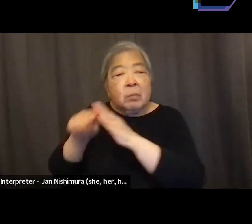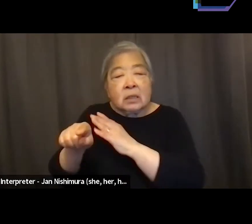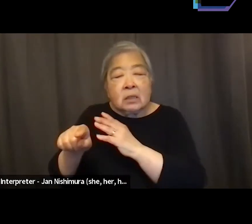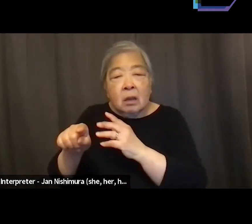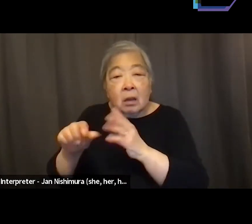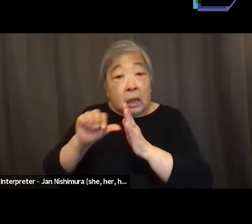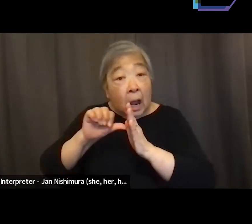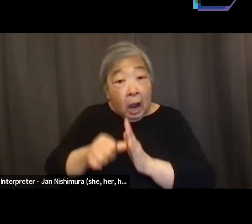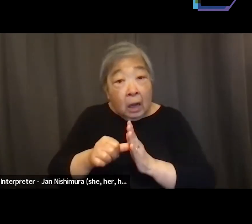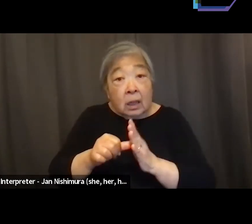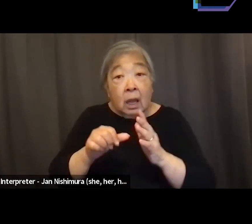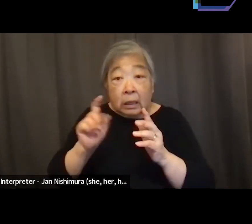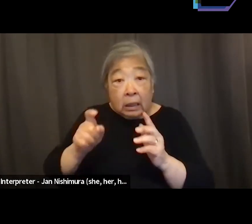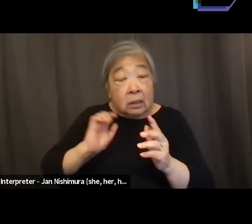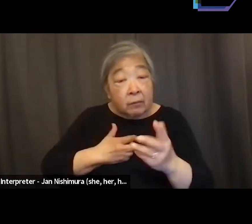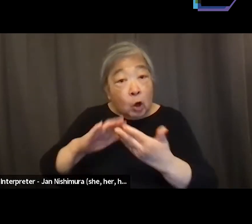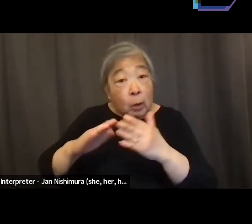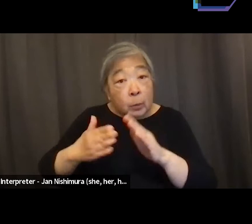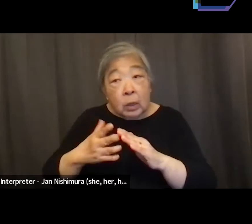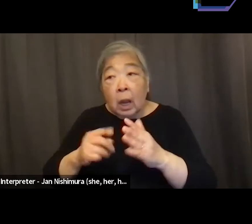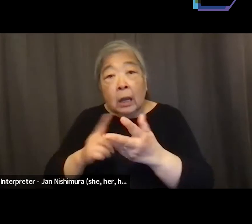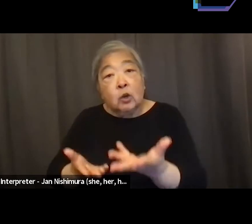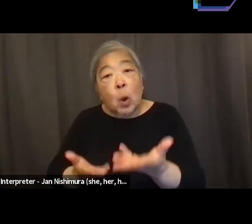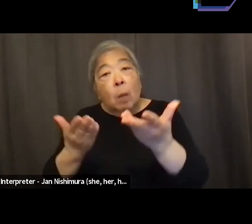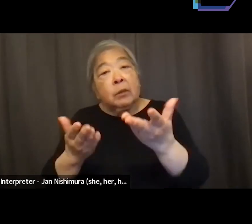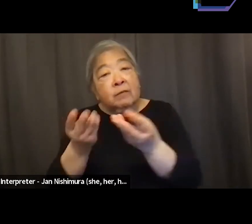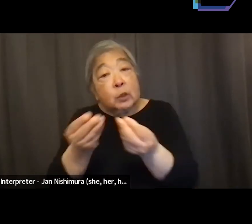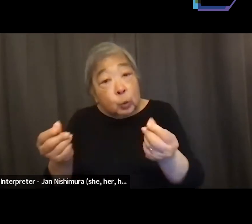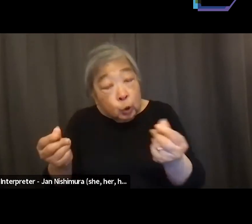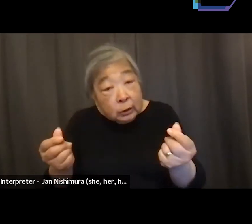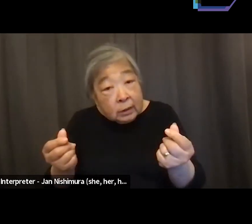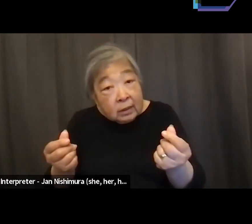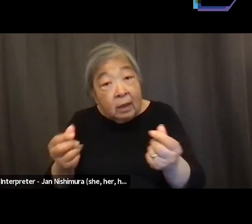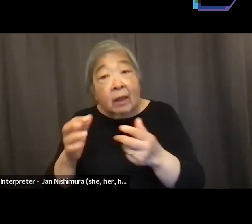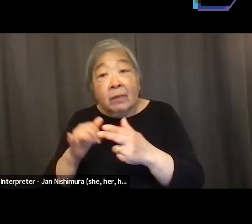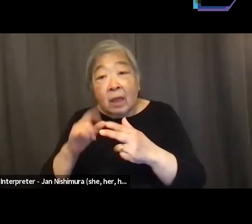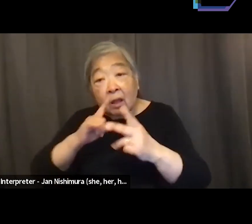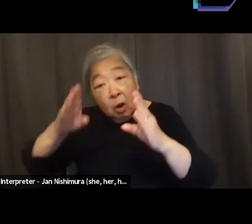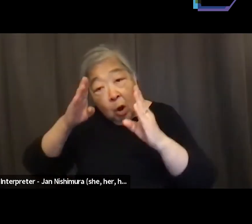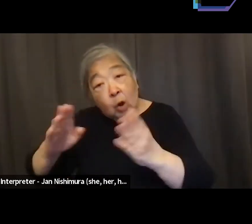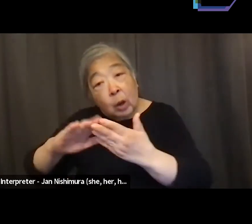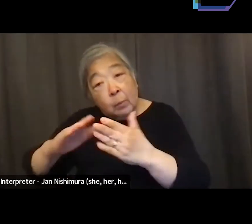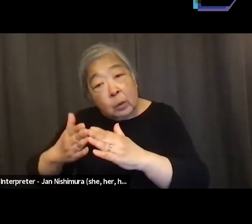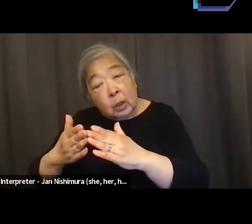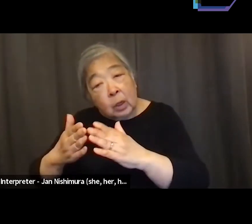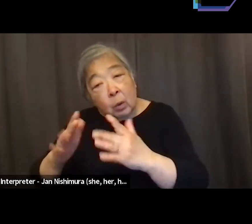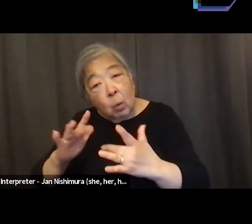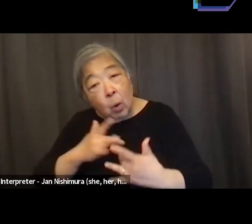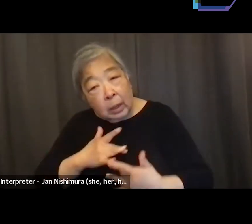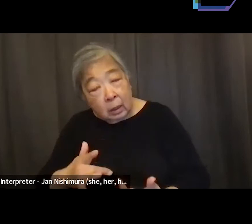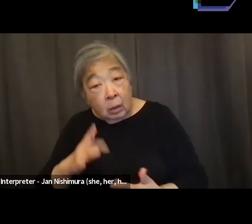of our communities, and to uplift solutions that are abolitionist and community-oriented. You are about to hear from